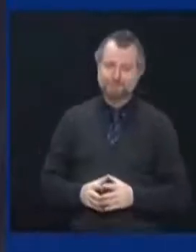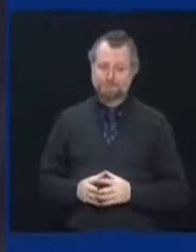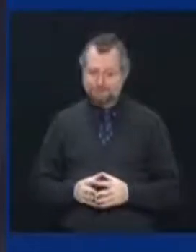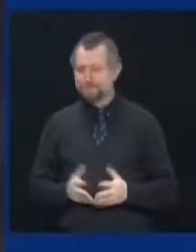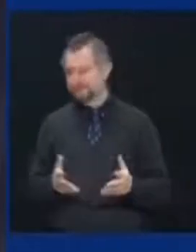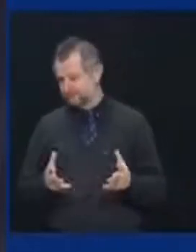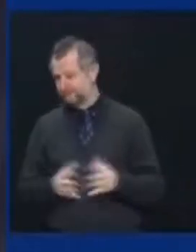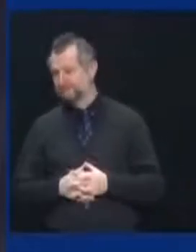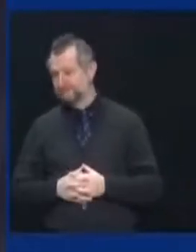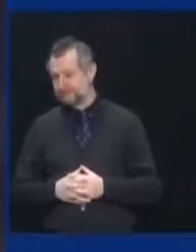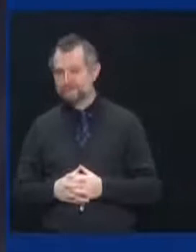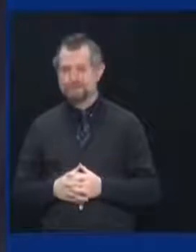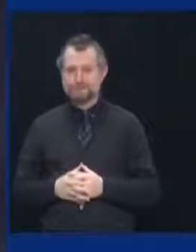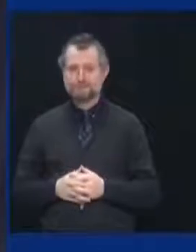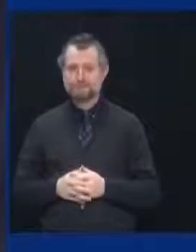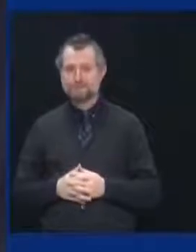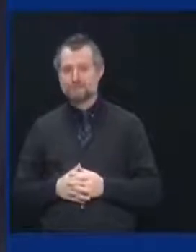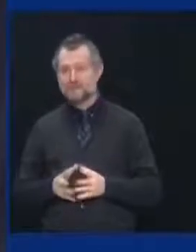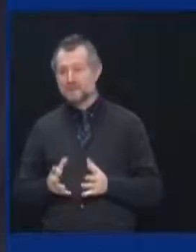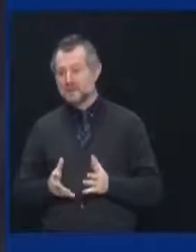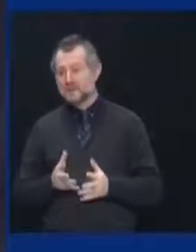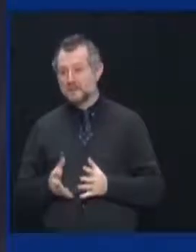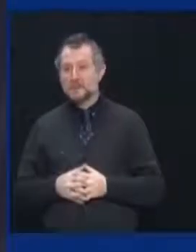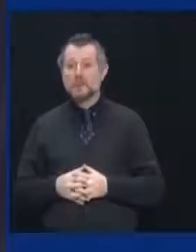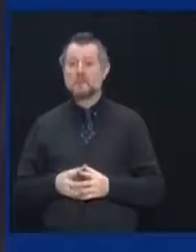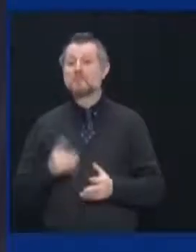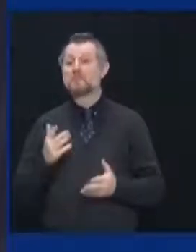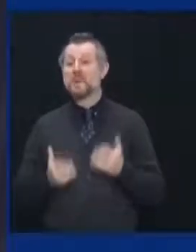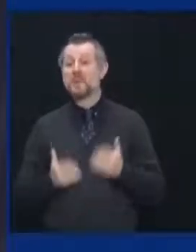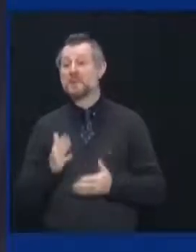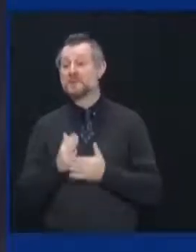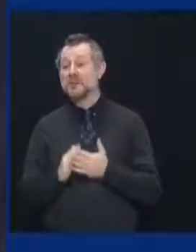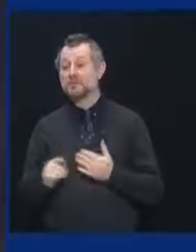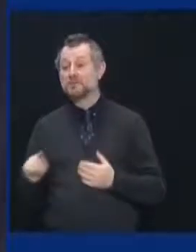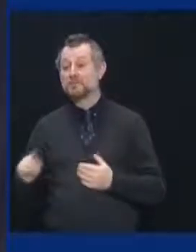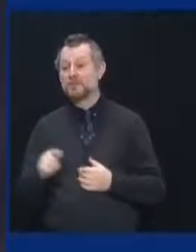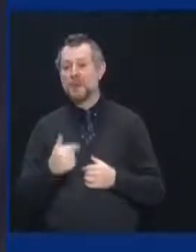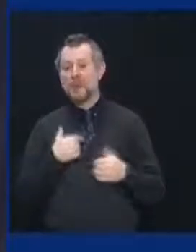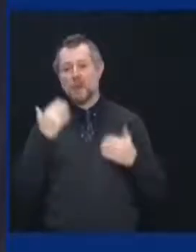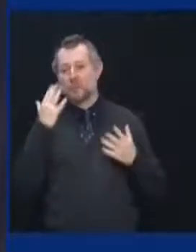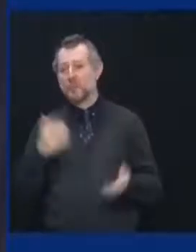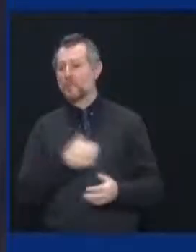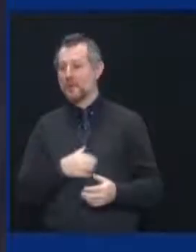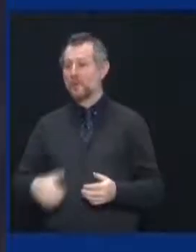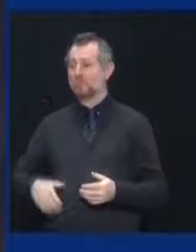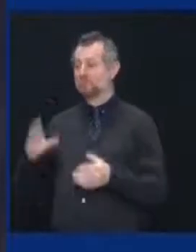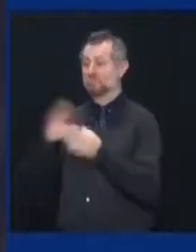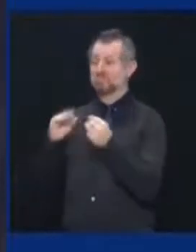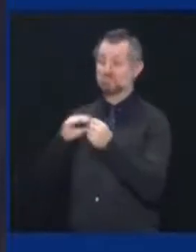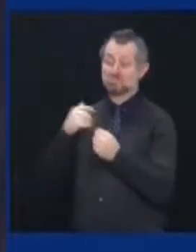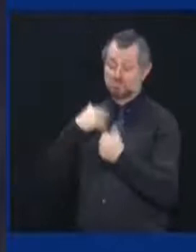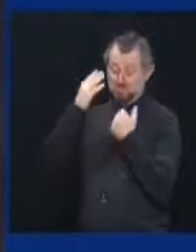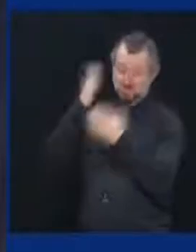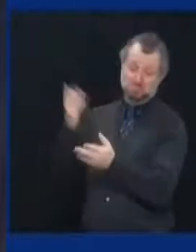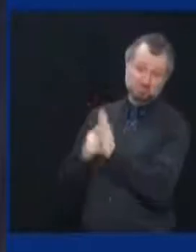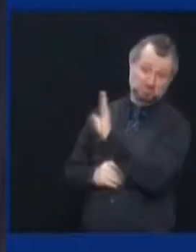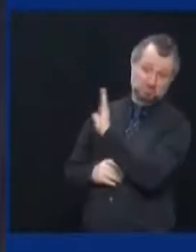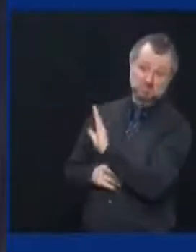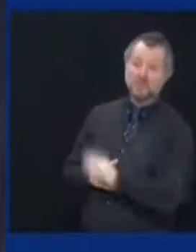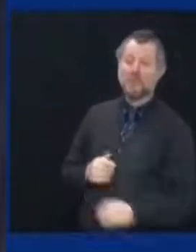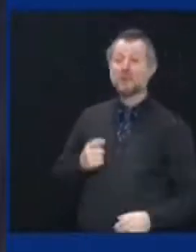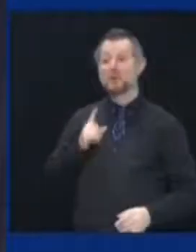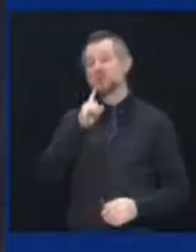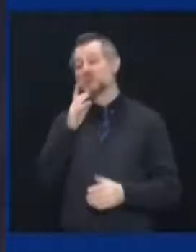they may be some places, I don't know exactly what the mayor was talking about, but some places are